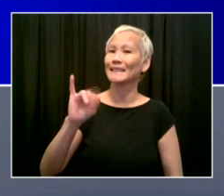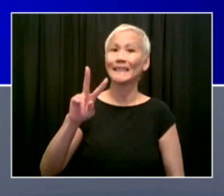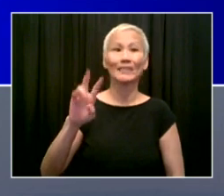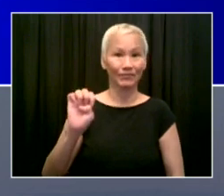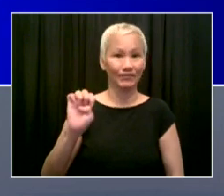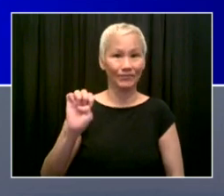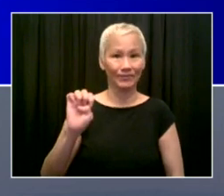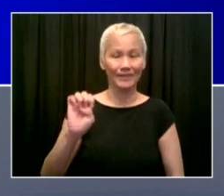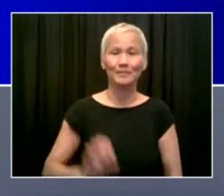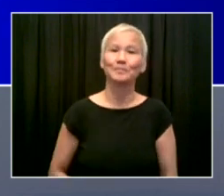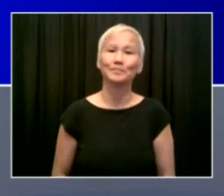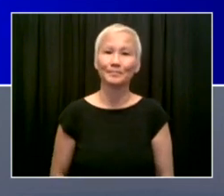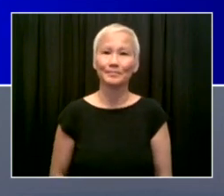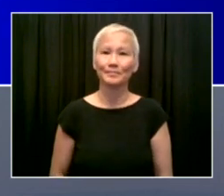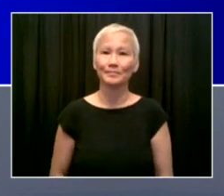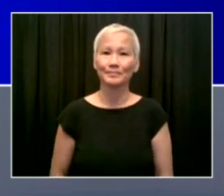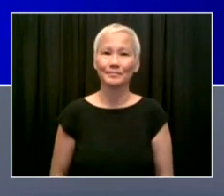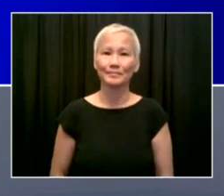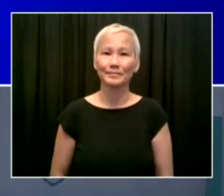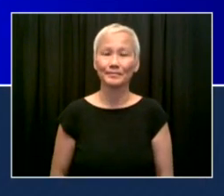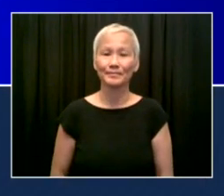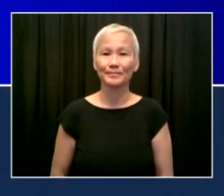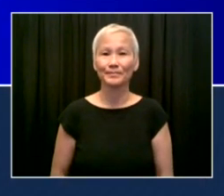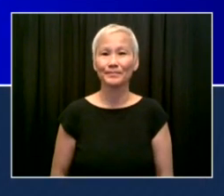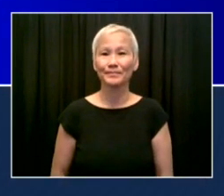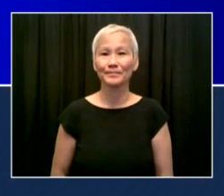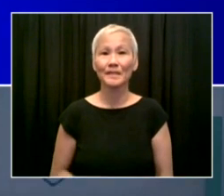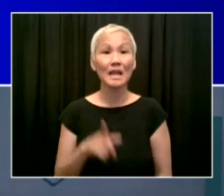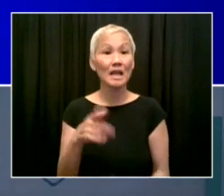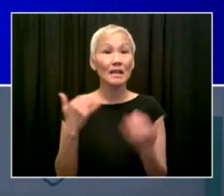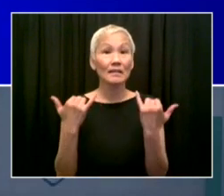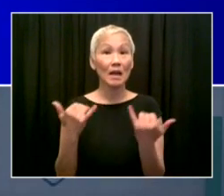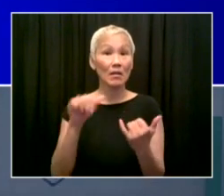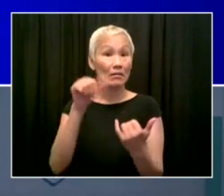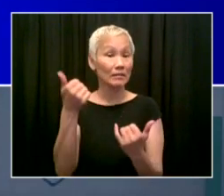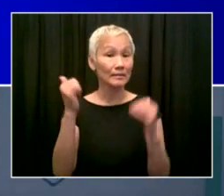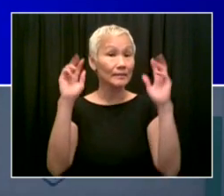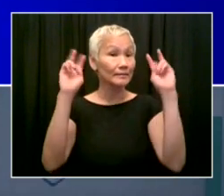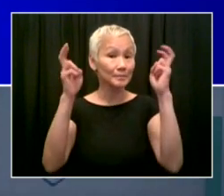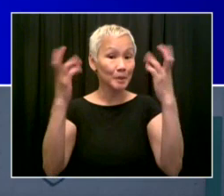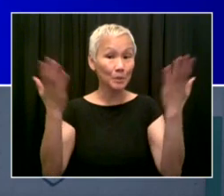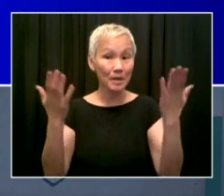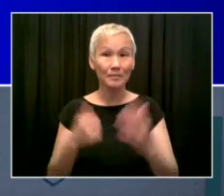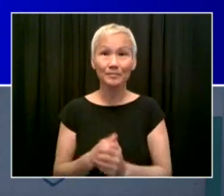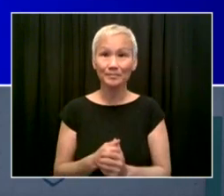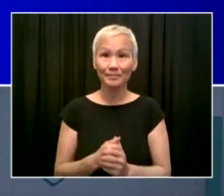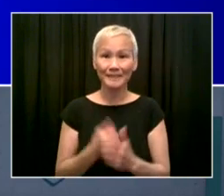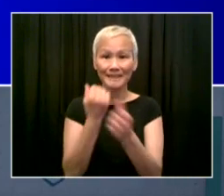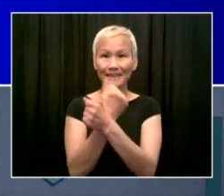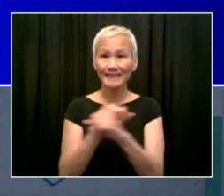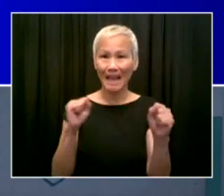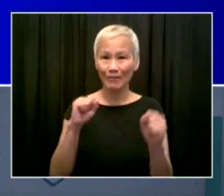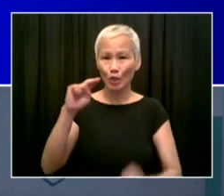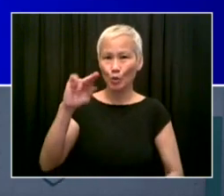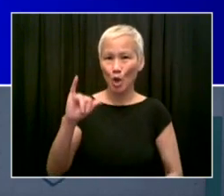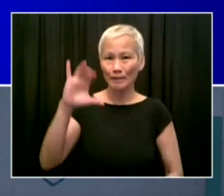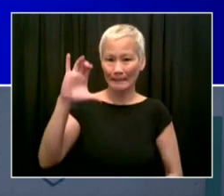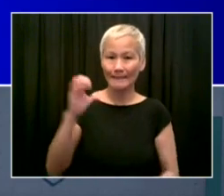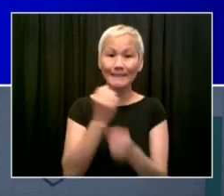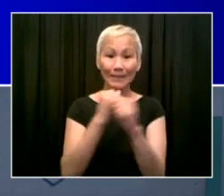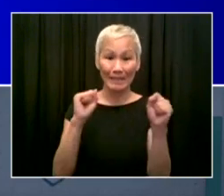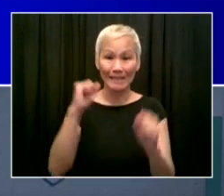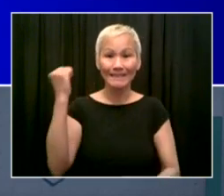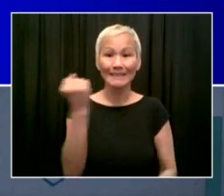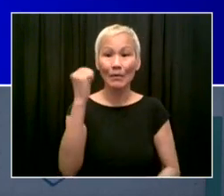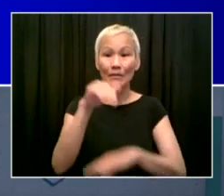true with keeping us safe as well. So a wonderful community effort was launched this weekend. It's called Saturday Night Lights. This